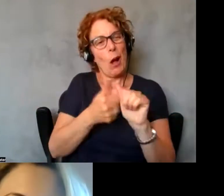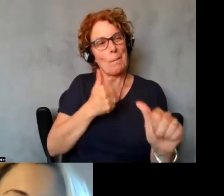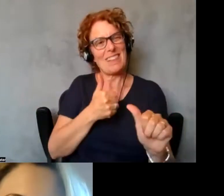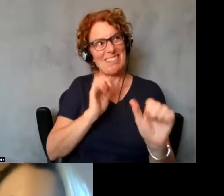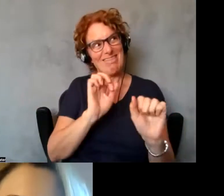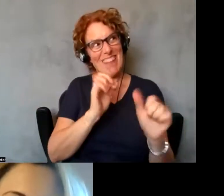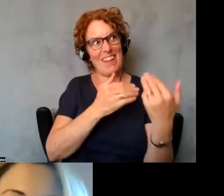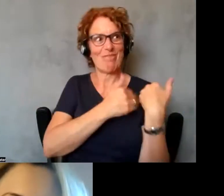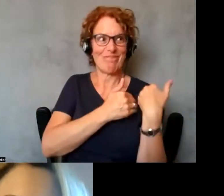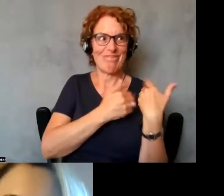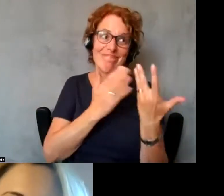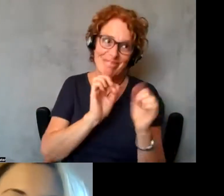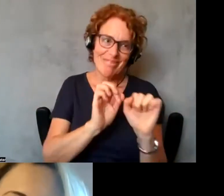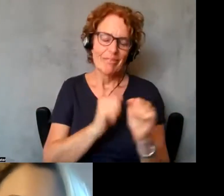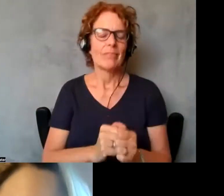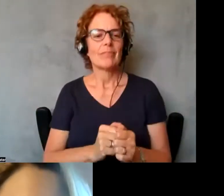So